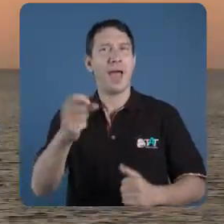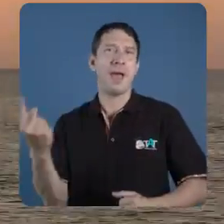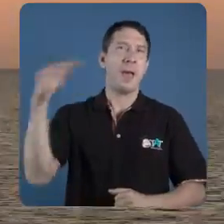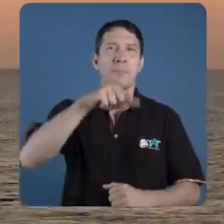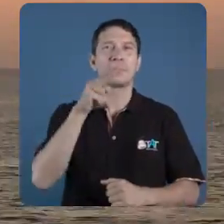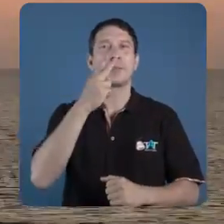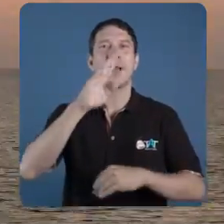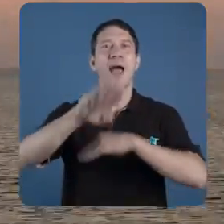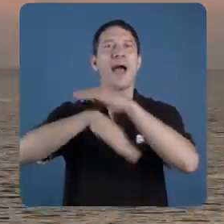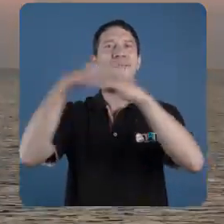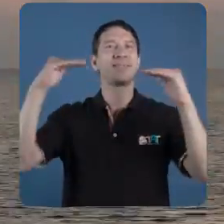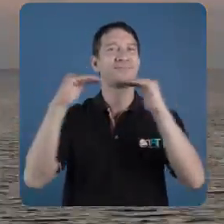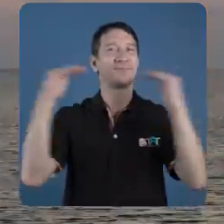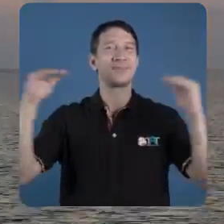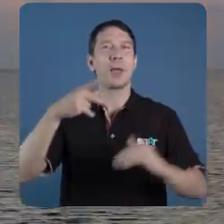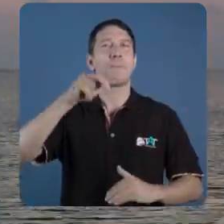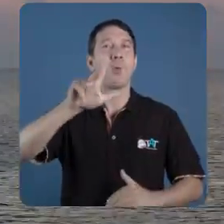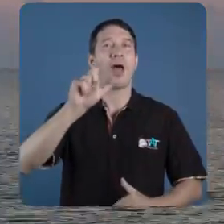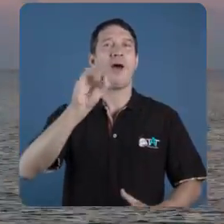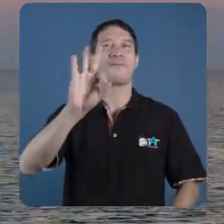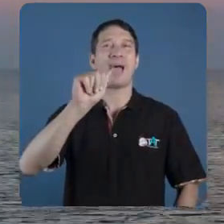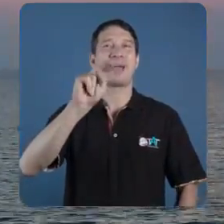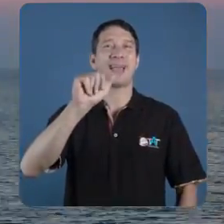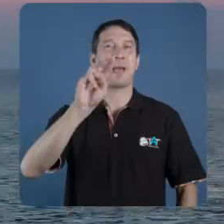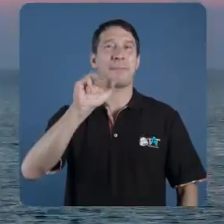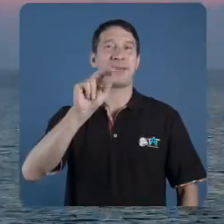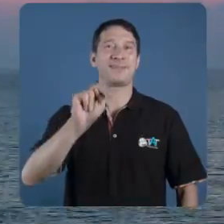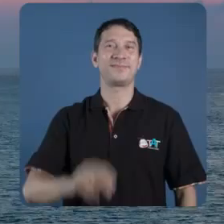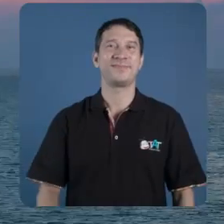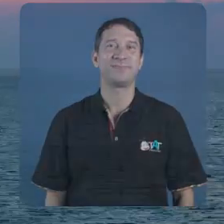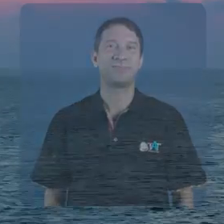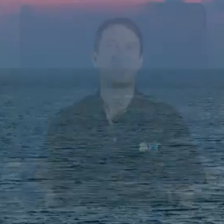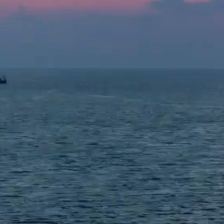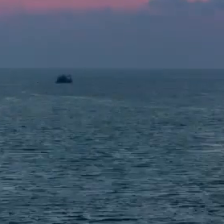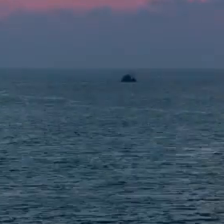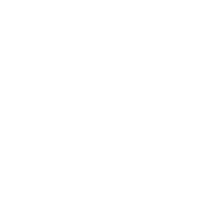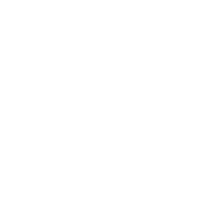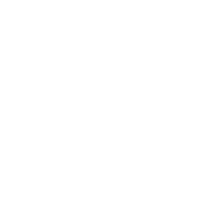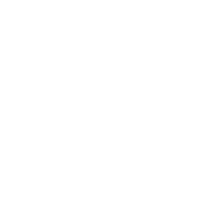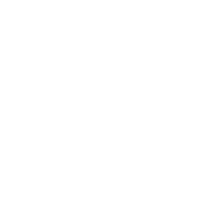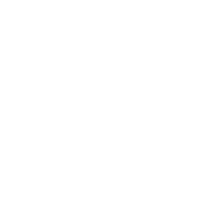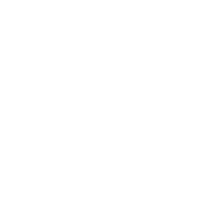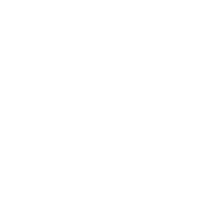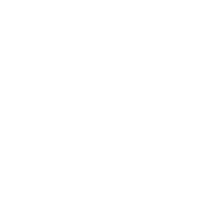wealth, and like yourself today, discovering a paradise and the pearl of the Andaman.